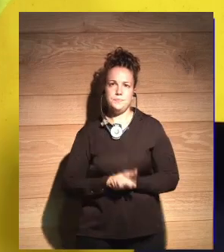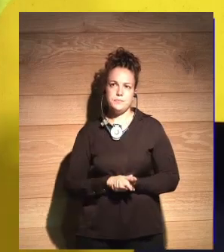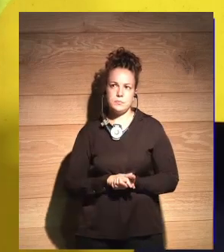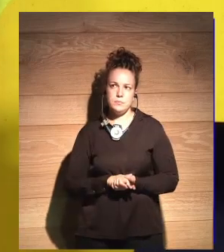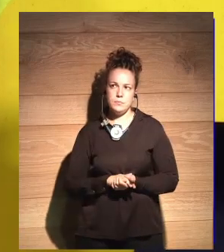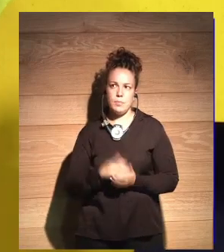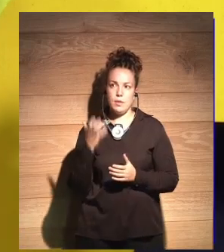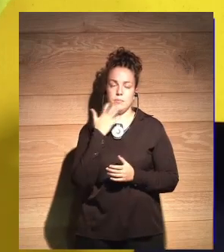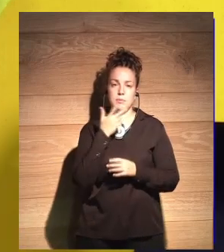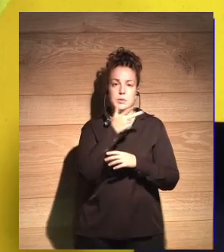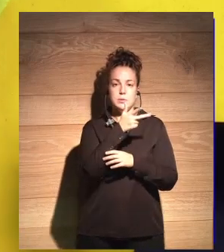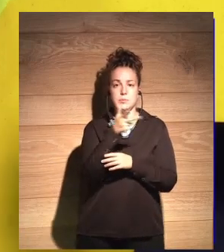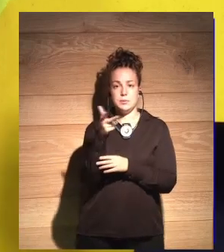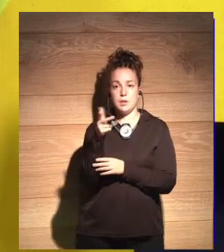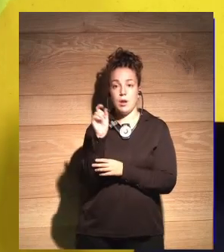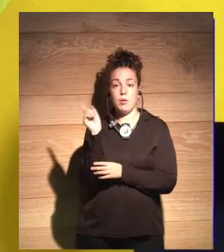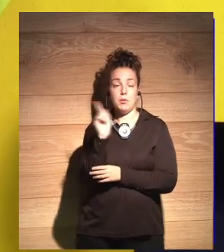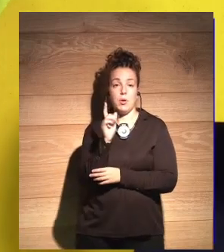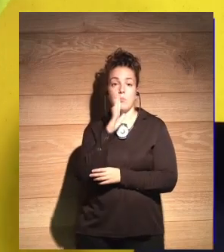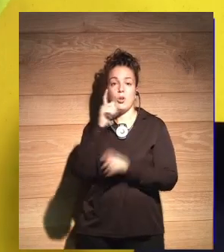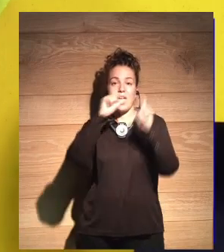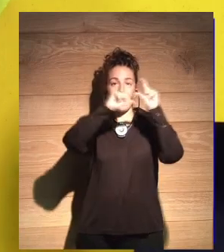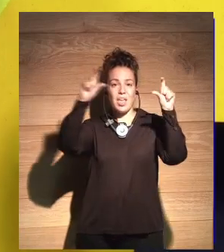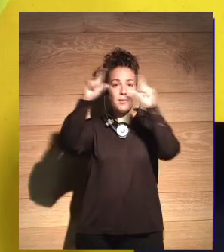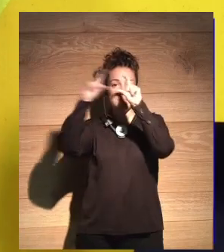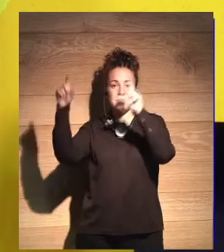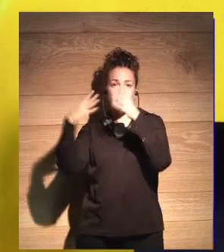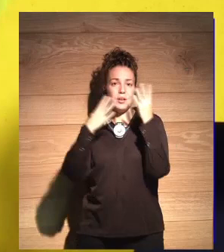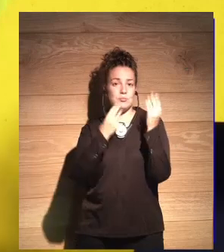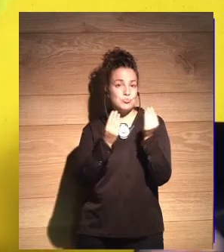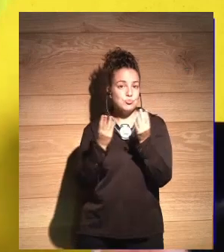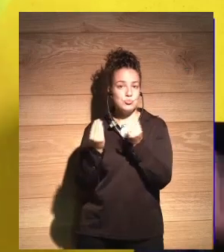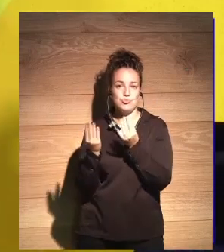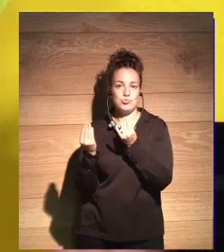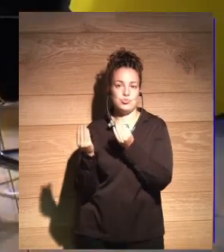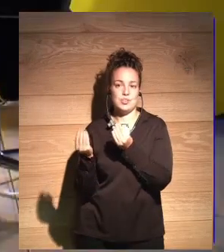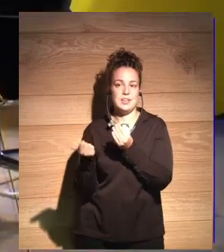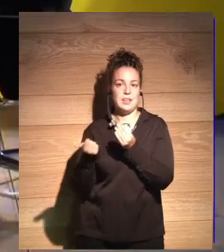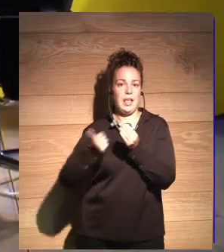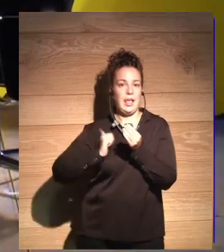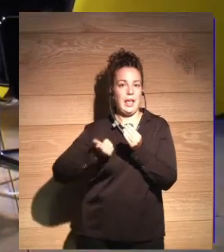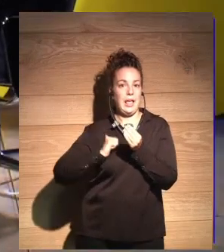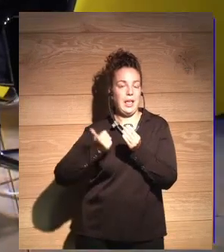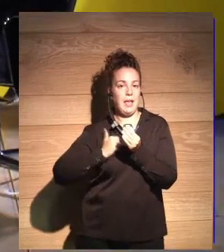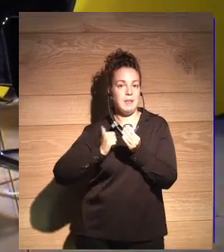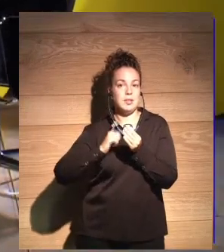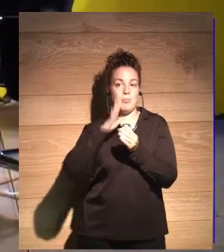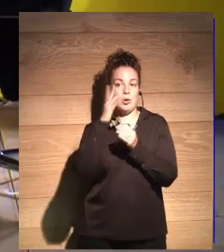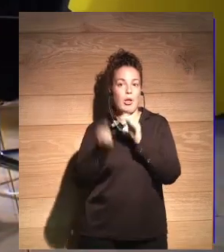very, very large companies out there that make a lot of money that produce these tables. There's no